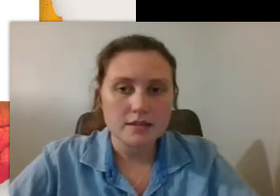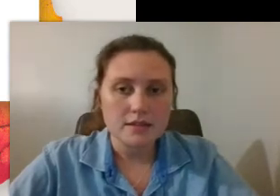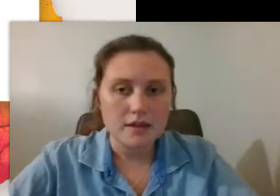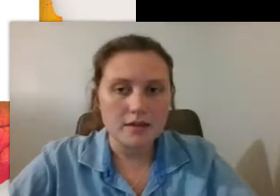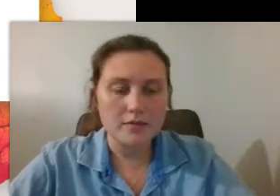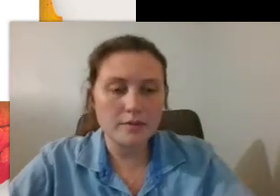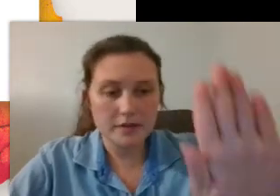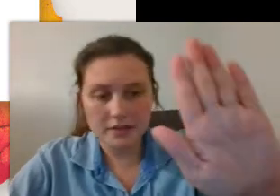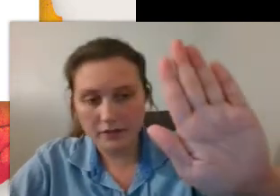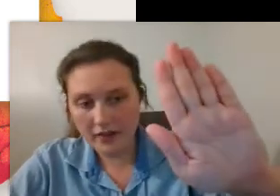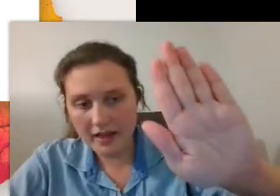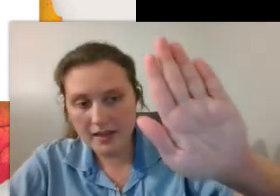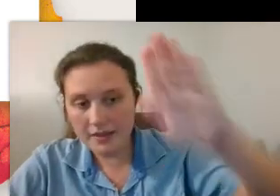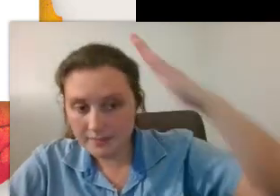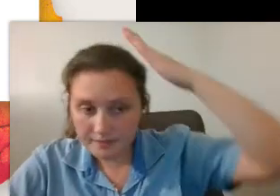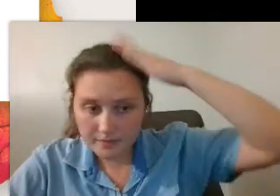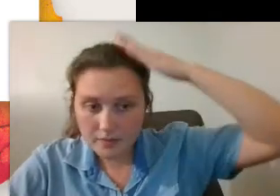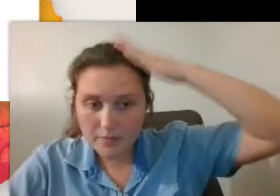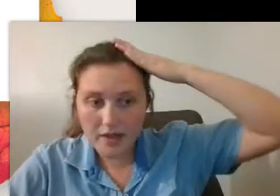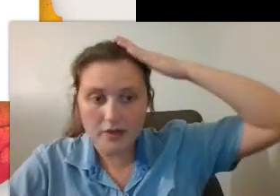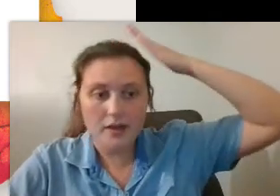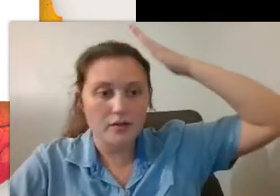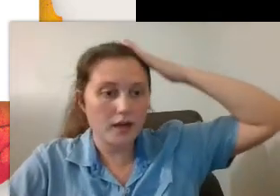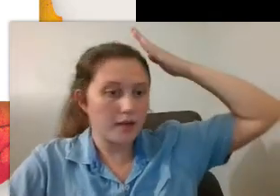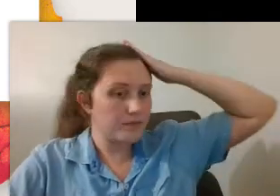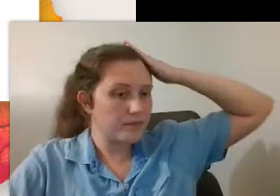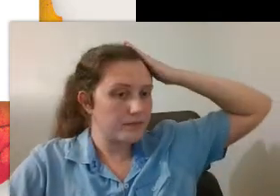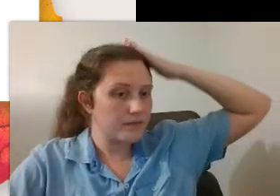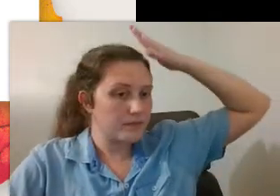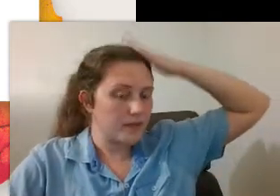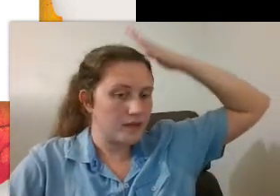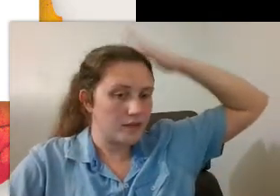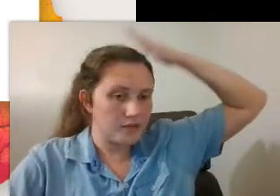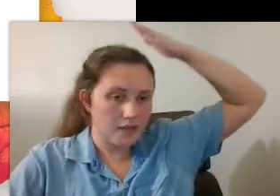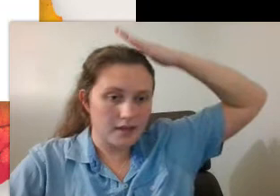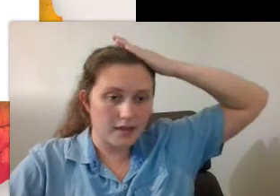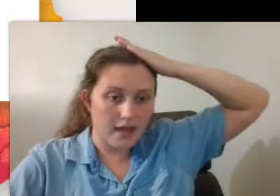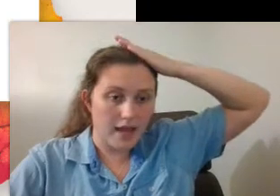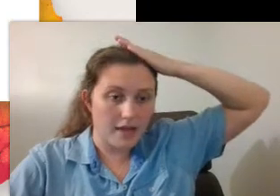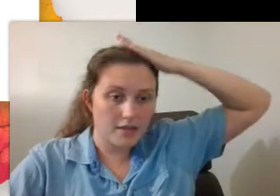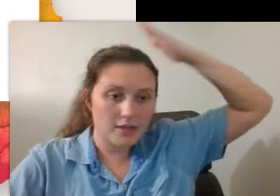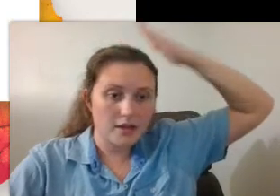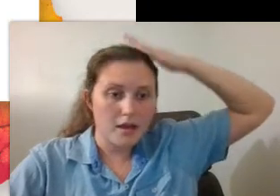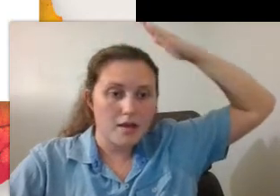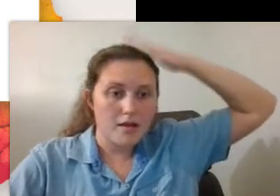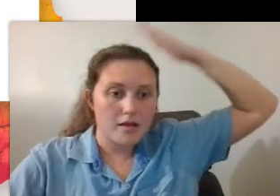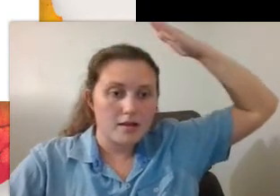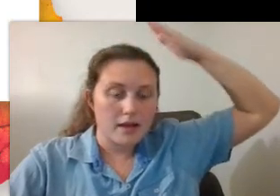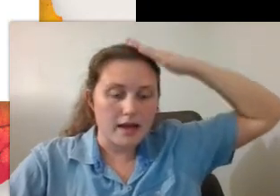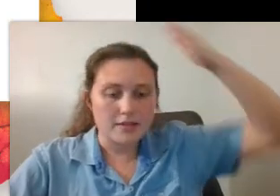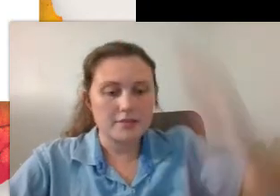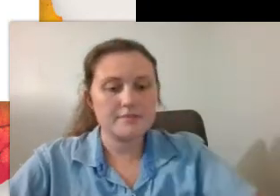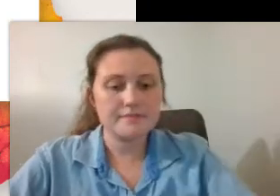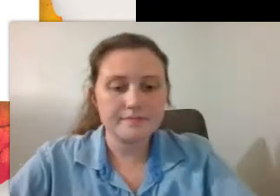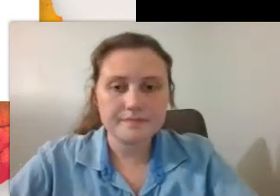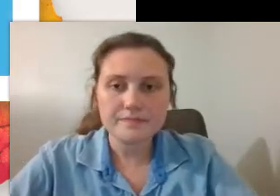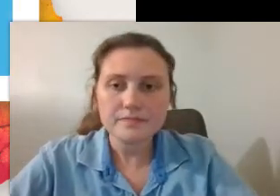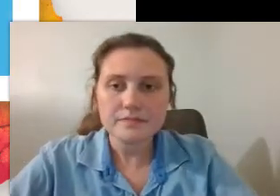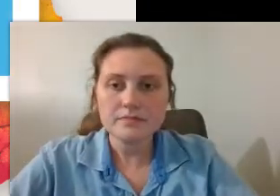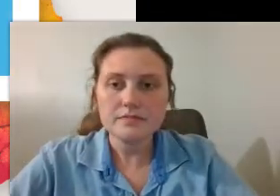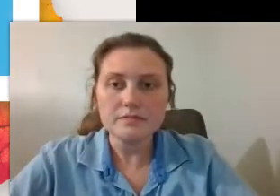Hat. Remember, this is a flat hand. Pat your head, okay? It looks kind of like a hat. Hat.